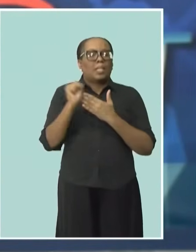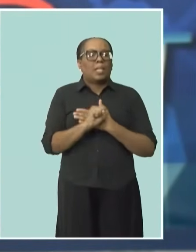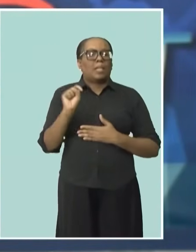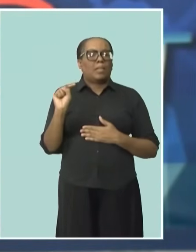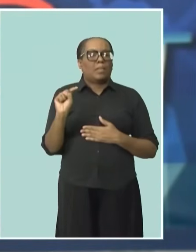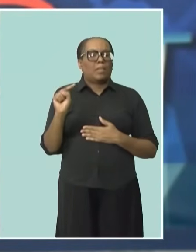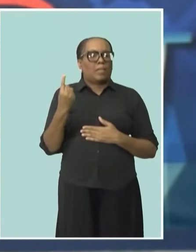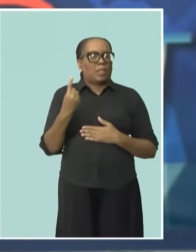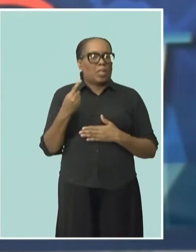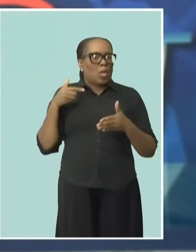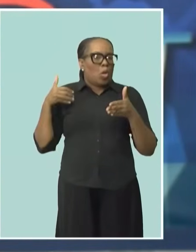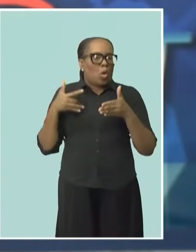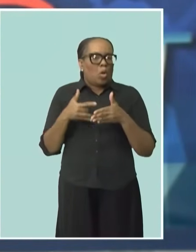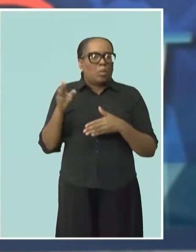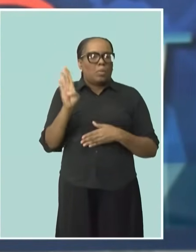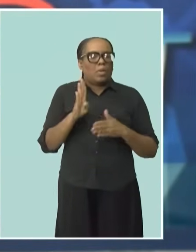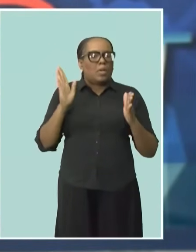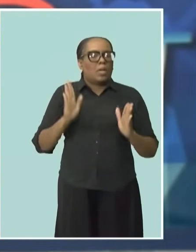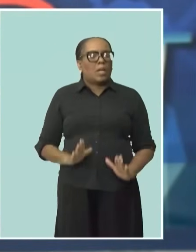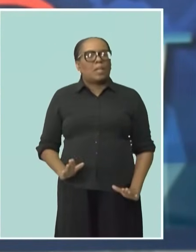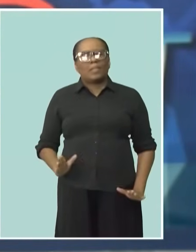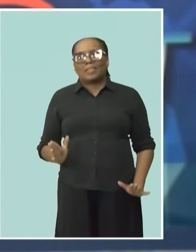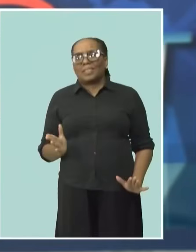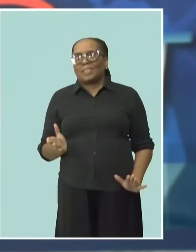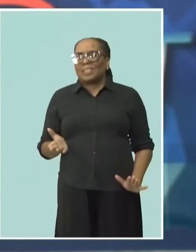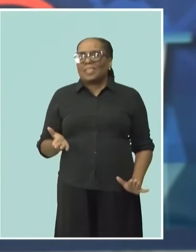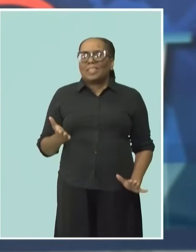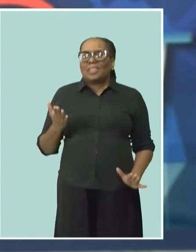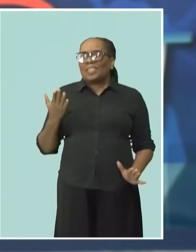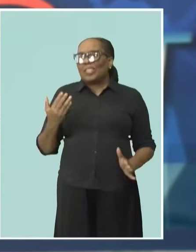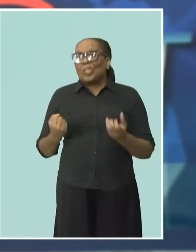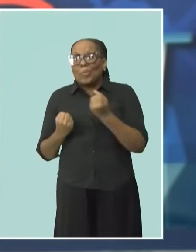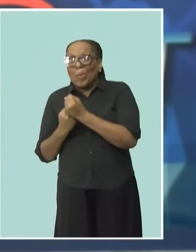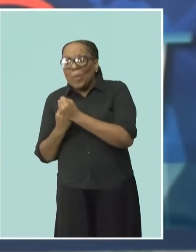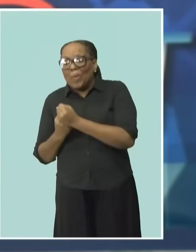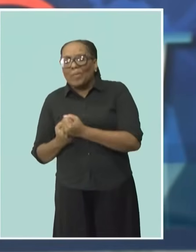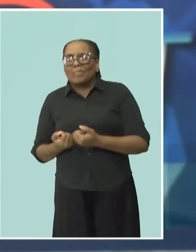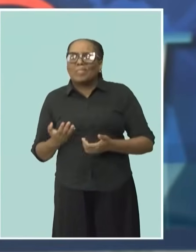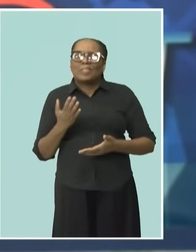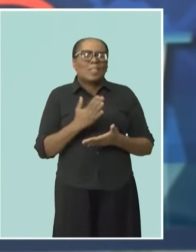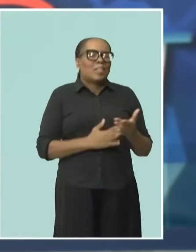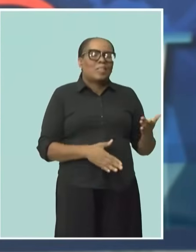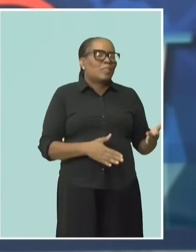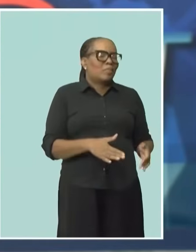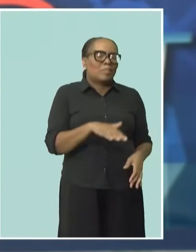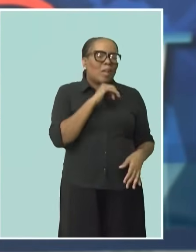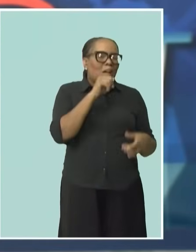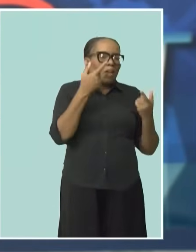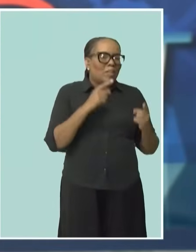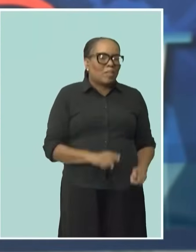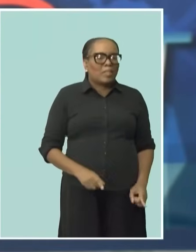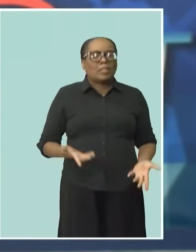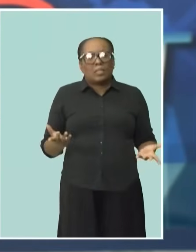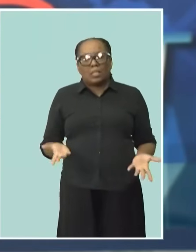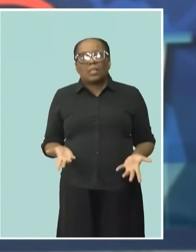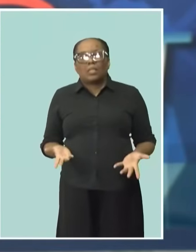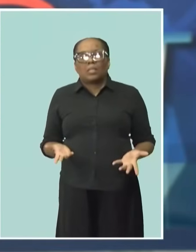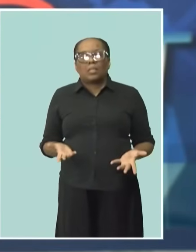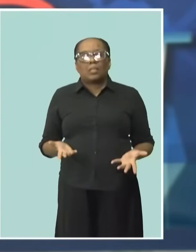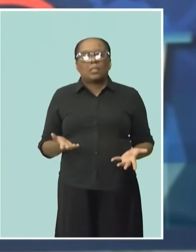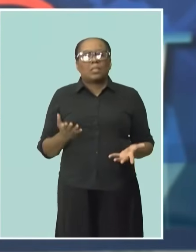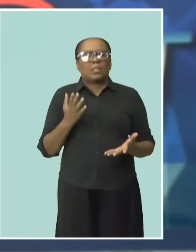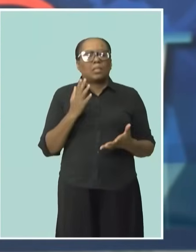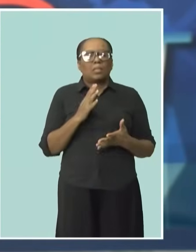enforcement looms, Barbadians are divided on the issue. While some support the move, citing safety and crime prevention, others